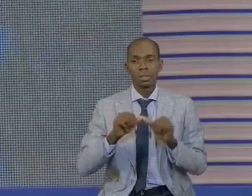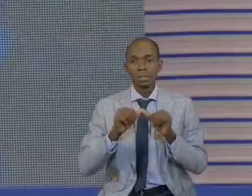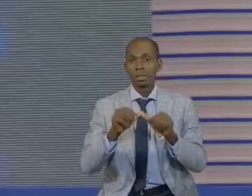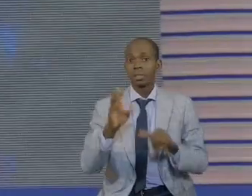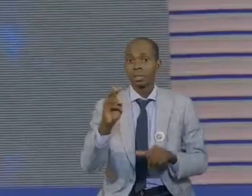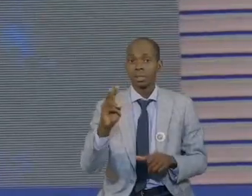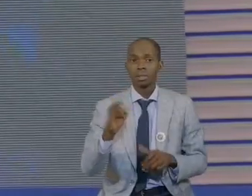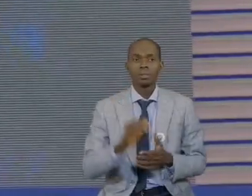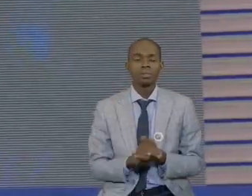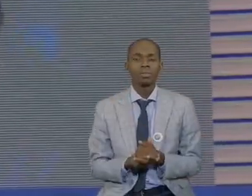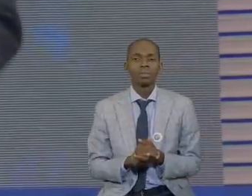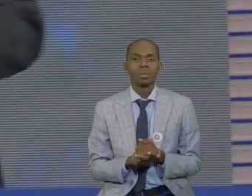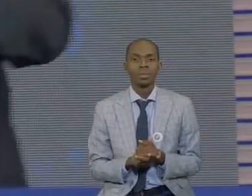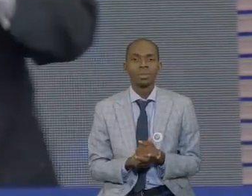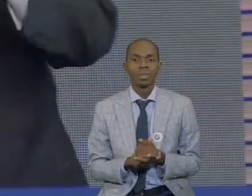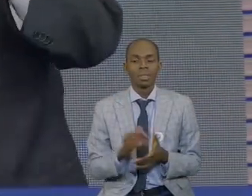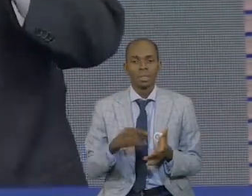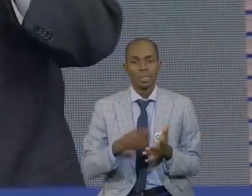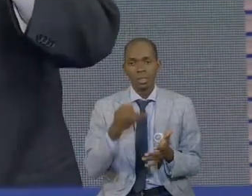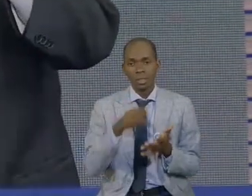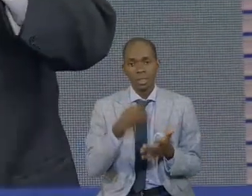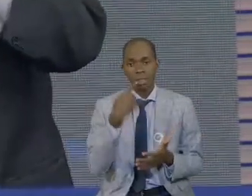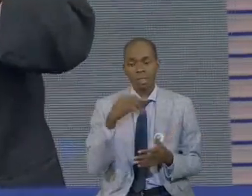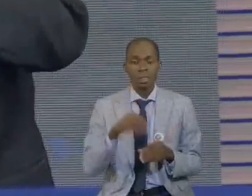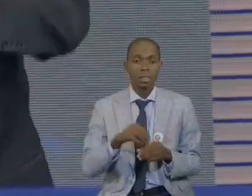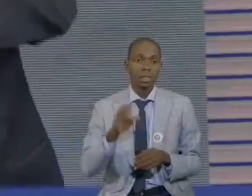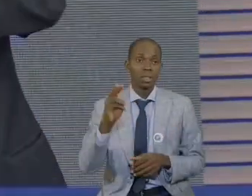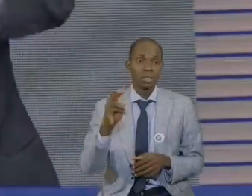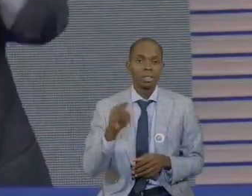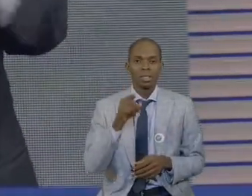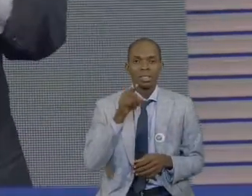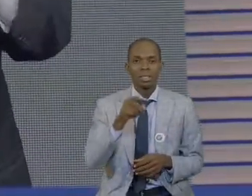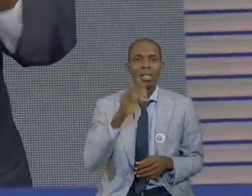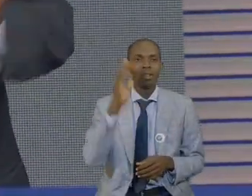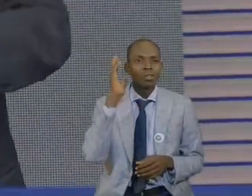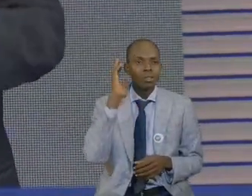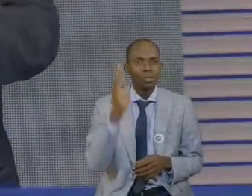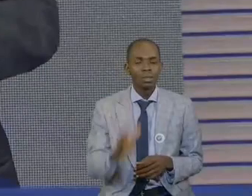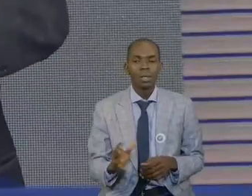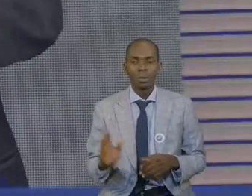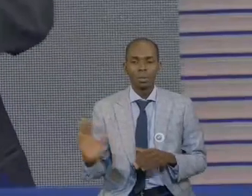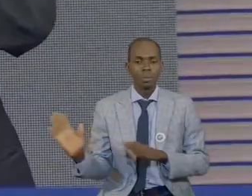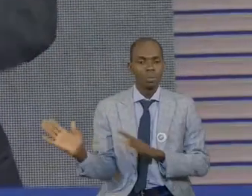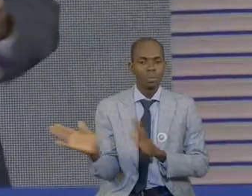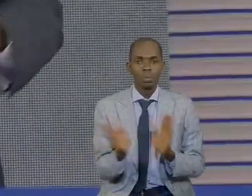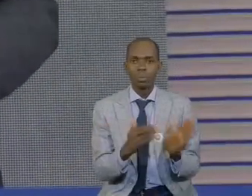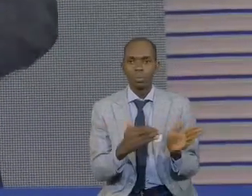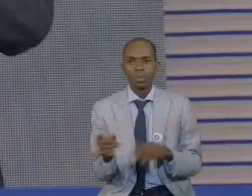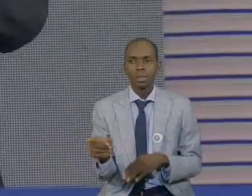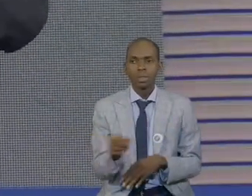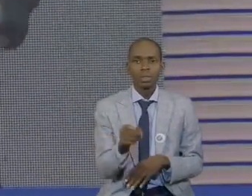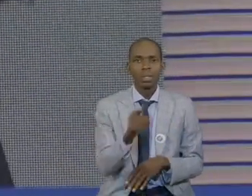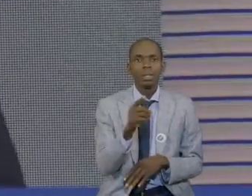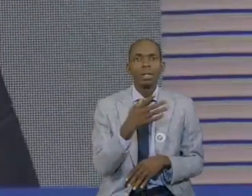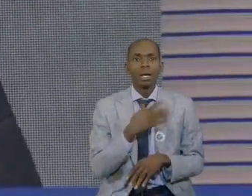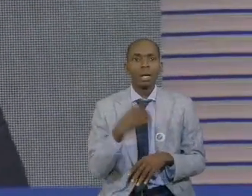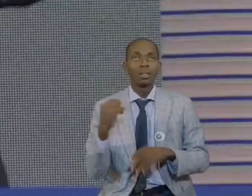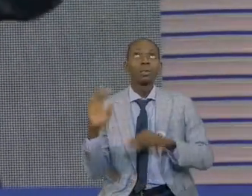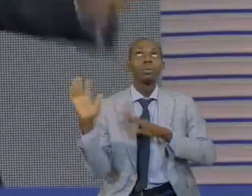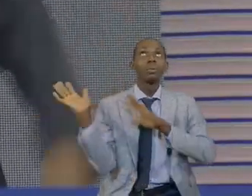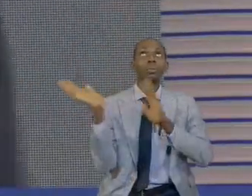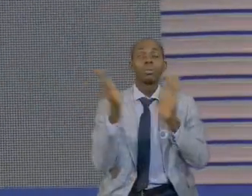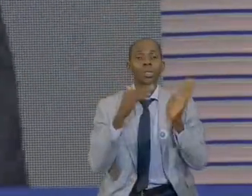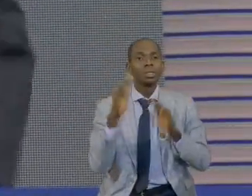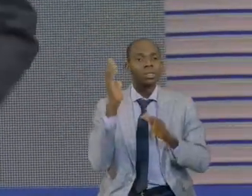it tells us in verse 16, "Thou shalt fan them, and the wind shall carry